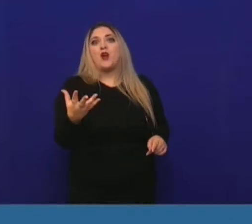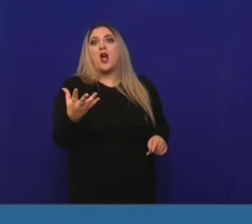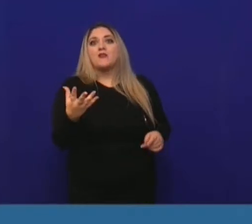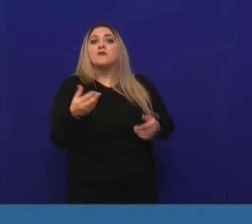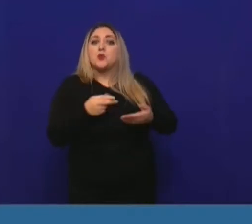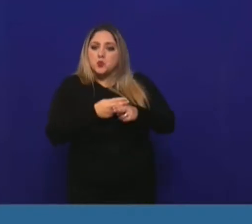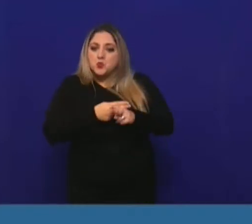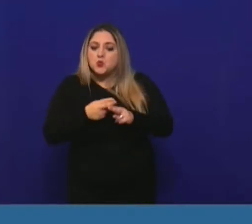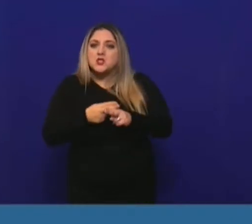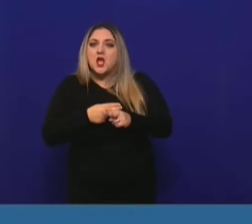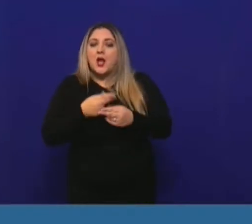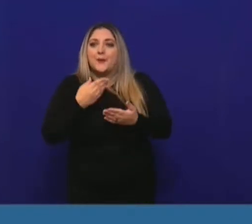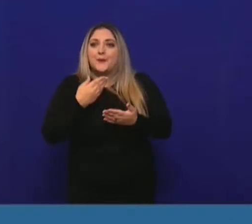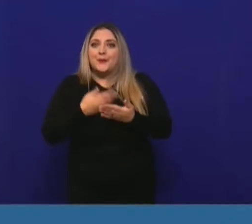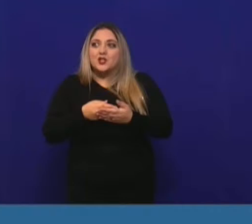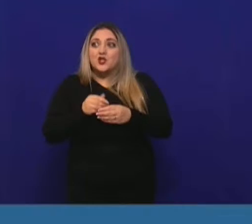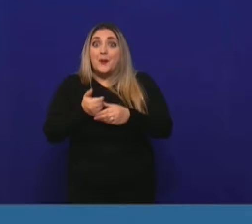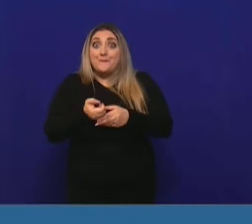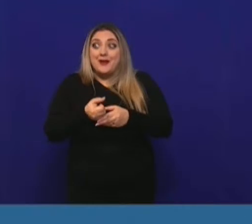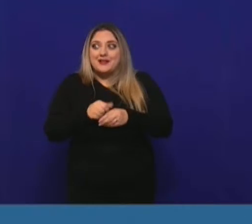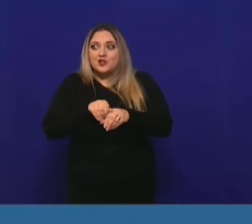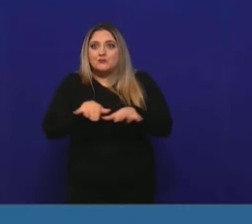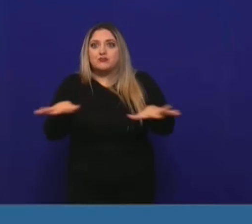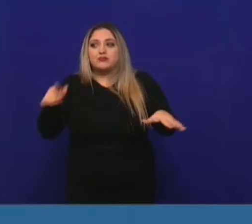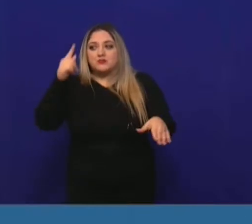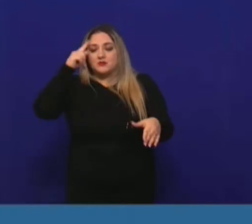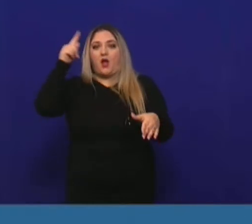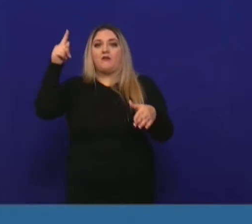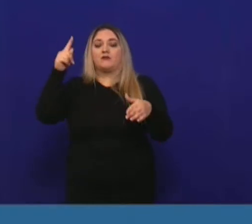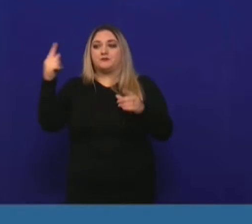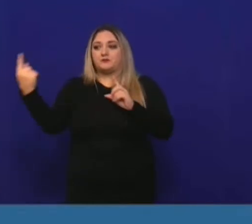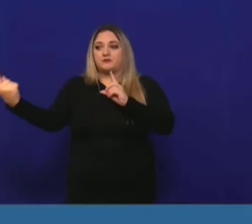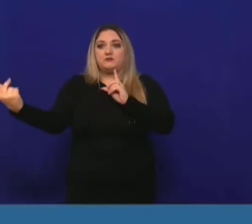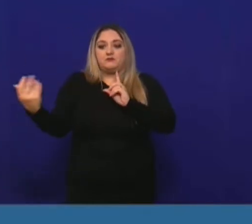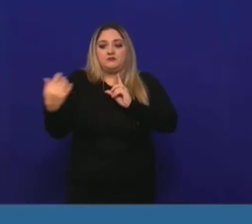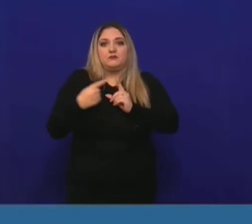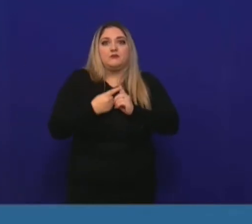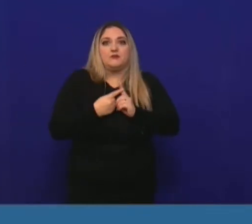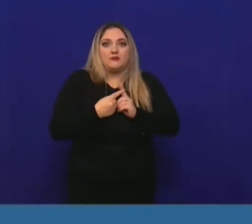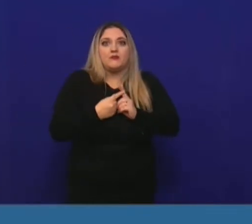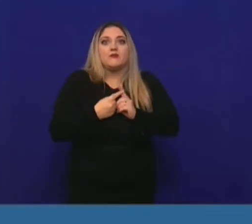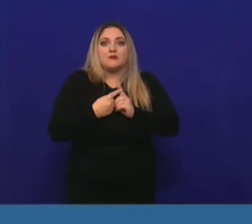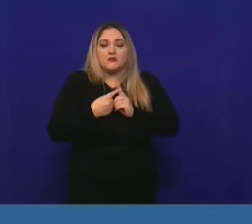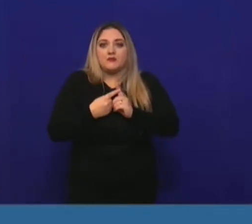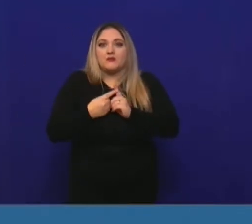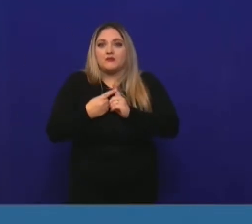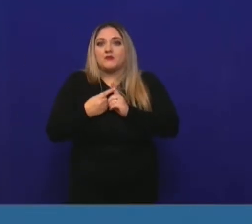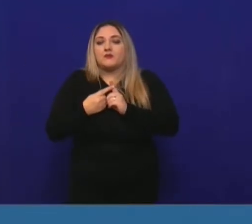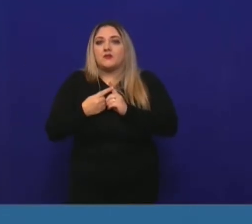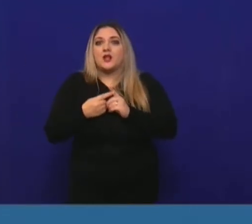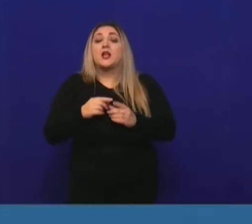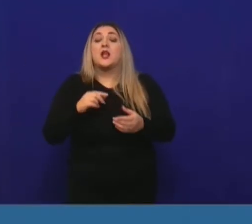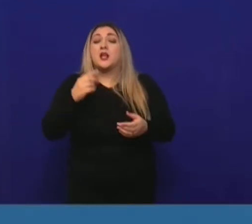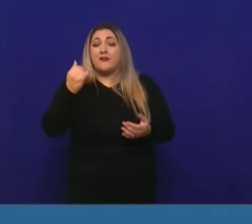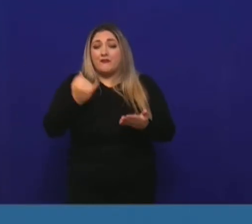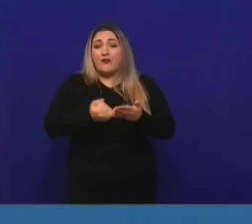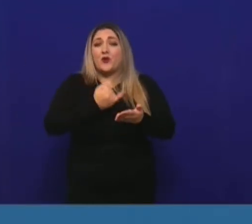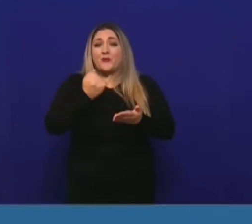u allura hemmhekk ikunu telqu l-messaġġi. U mill-informazzjoni li għandna kellna 1384 li ċemplu l-helpline